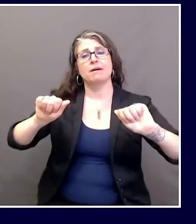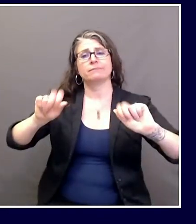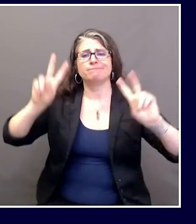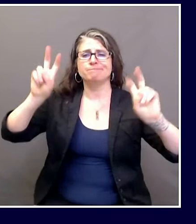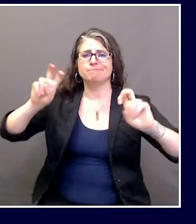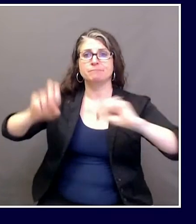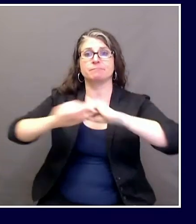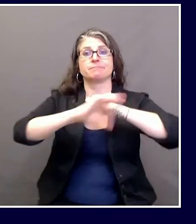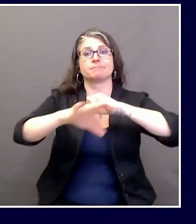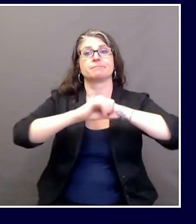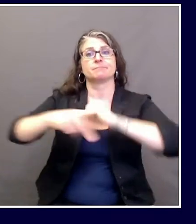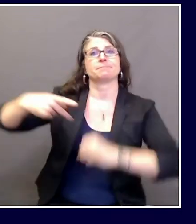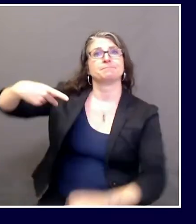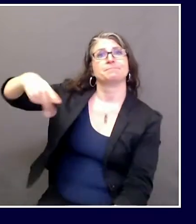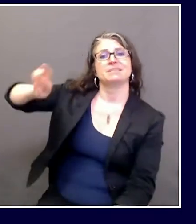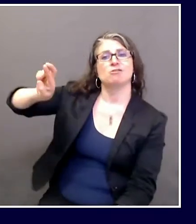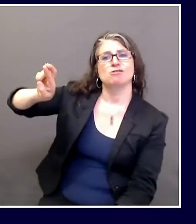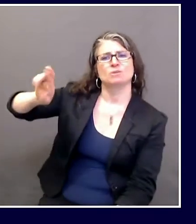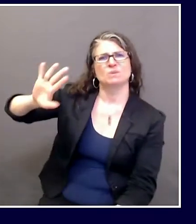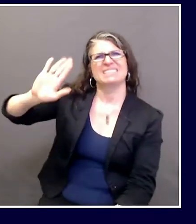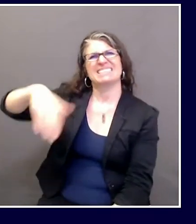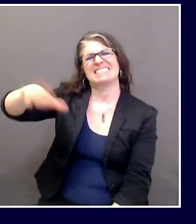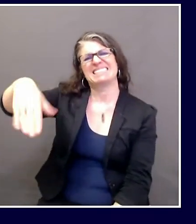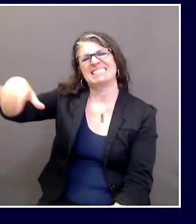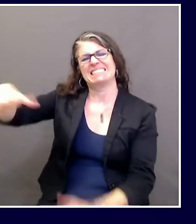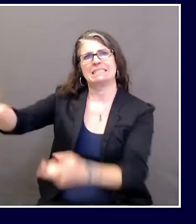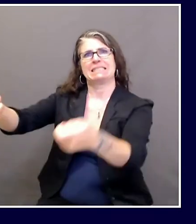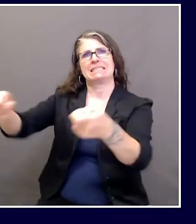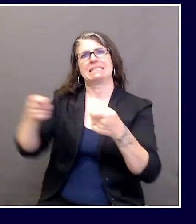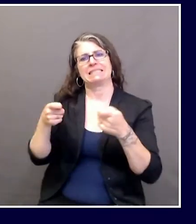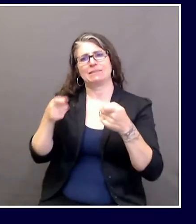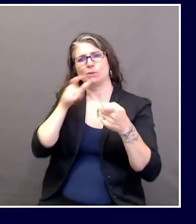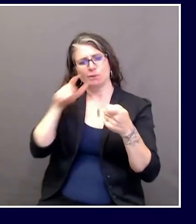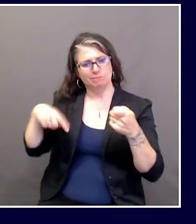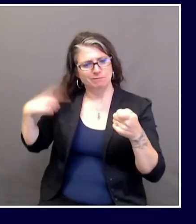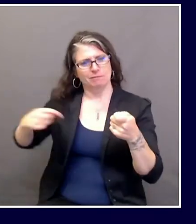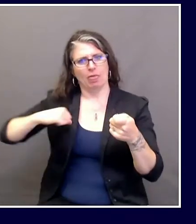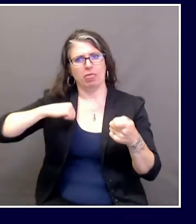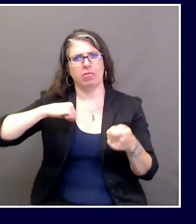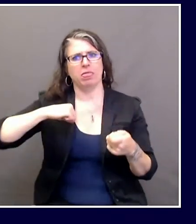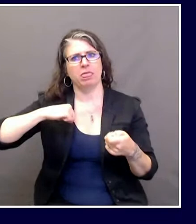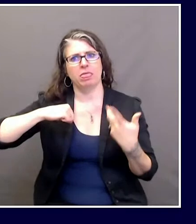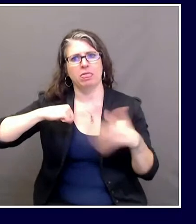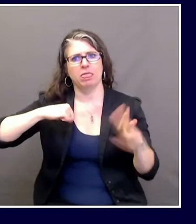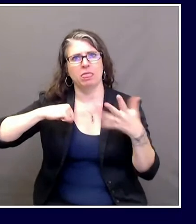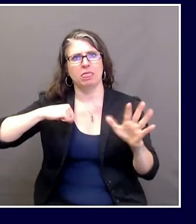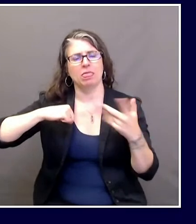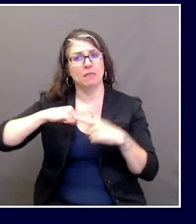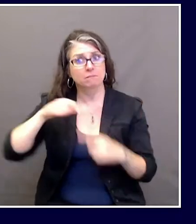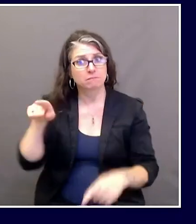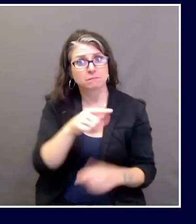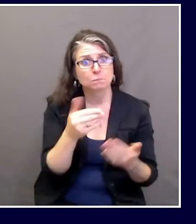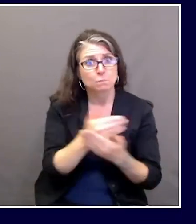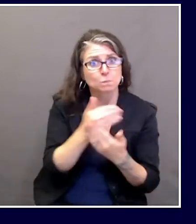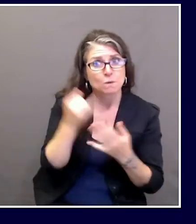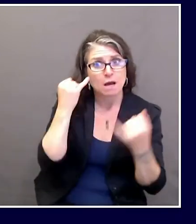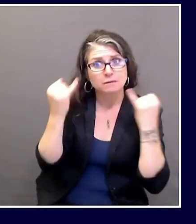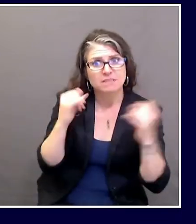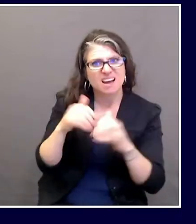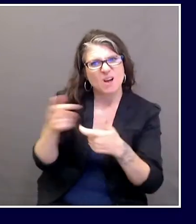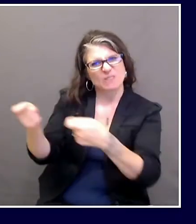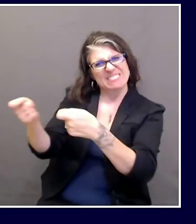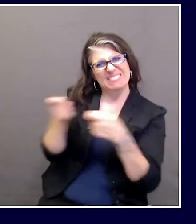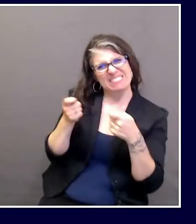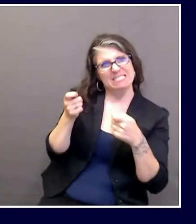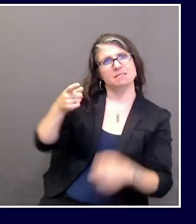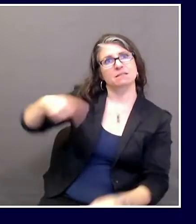just, it hasn't been the top of their to-do list? Are there any ideas or new tactics that the state is considering?